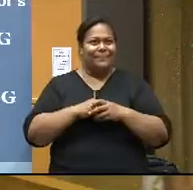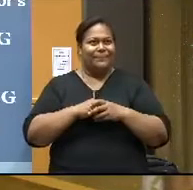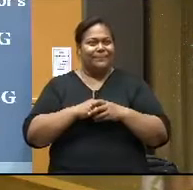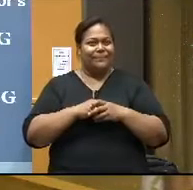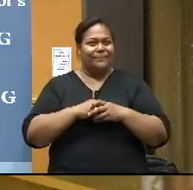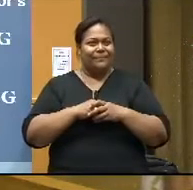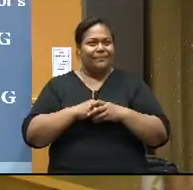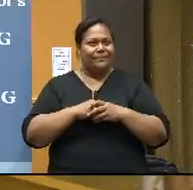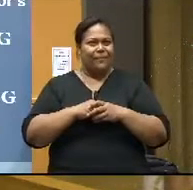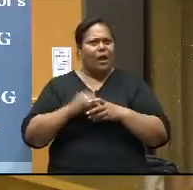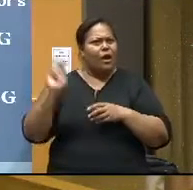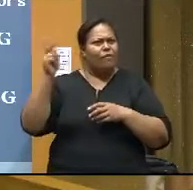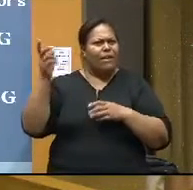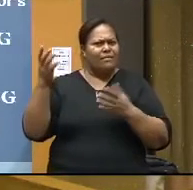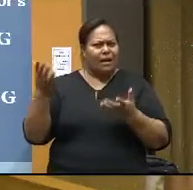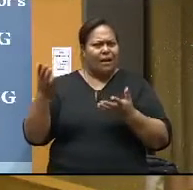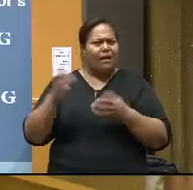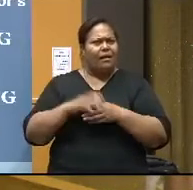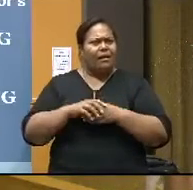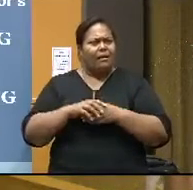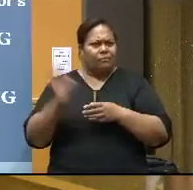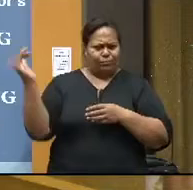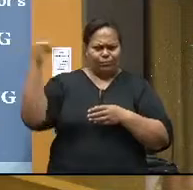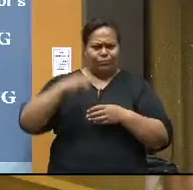McIntosh came here and talked about,